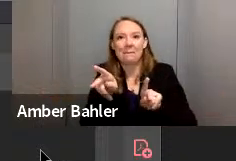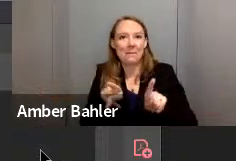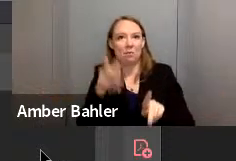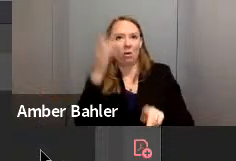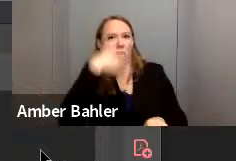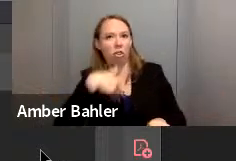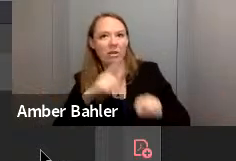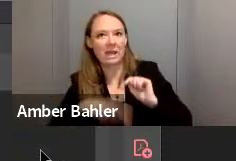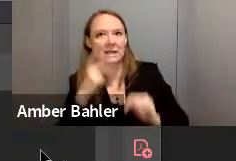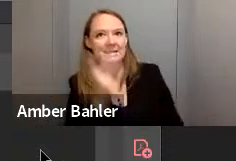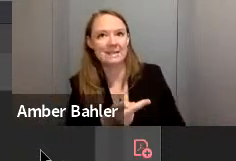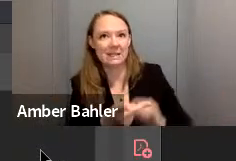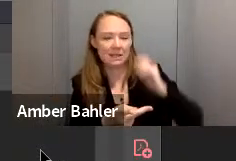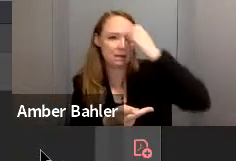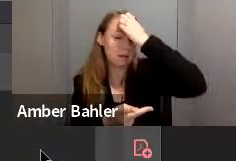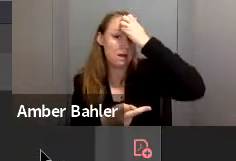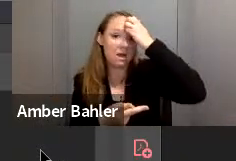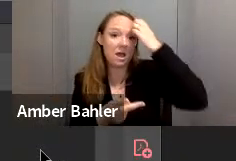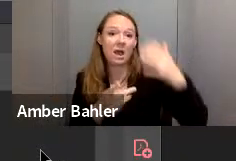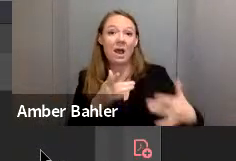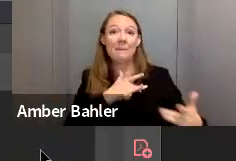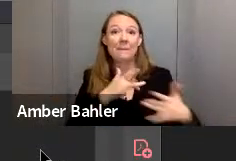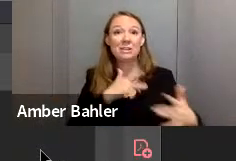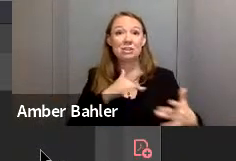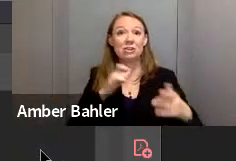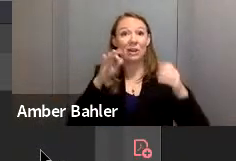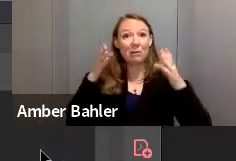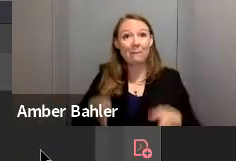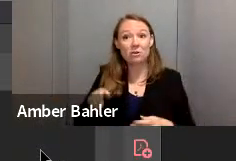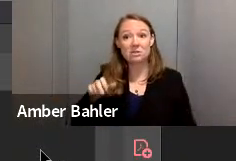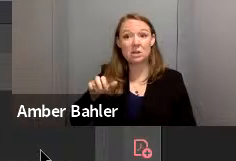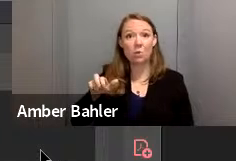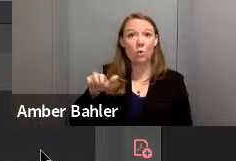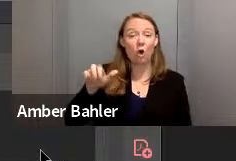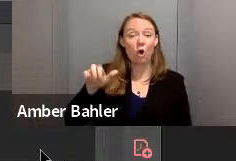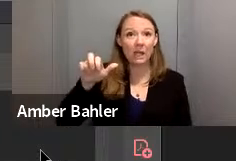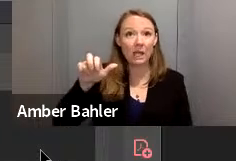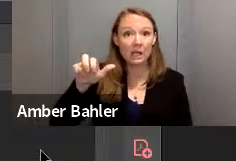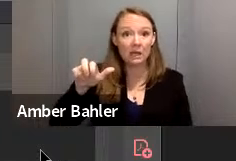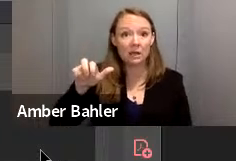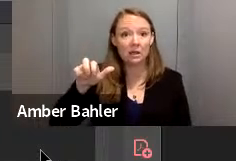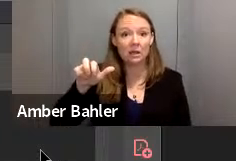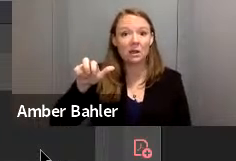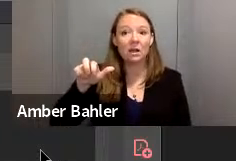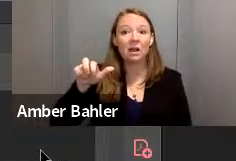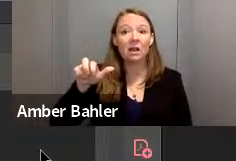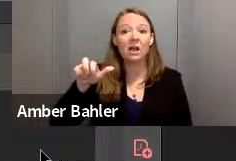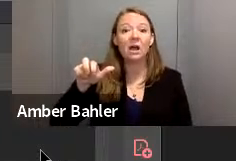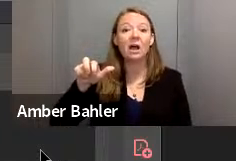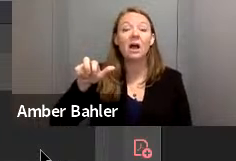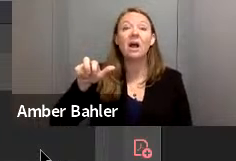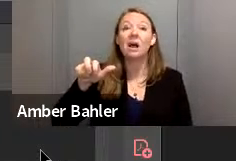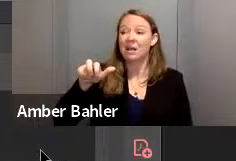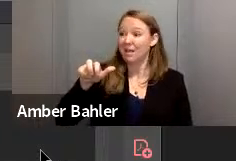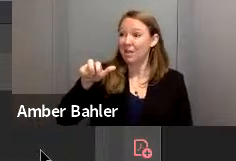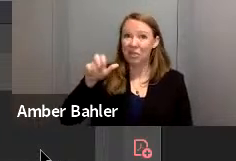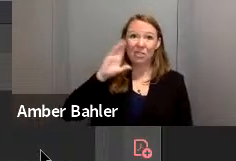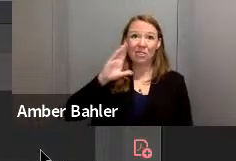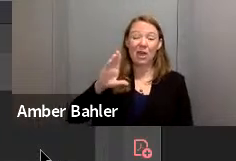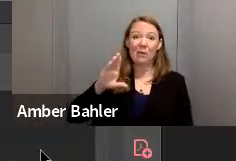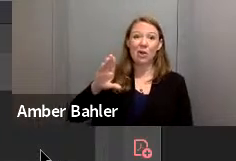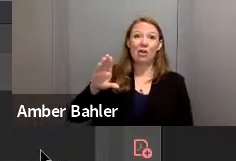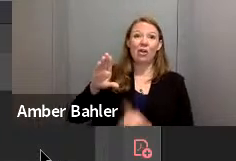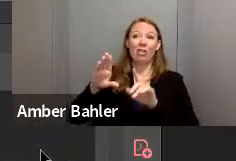So I'm concerned that people walking up those steps are going to be tripping over my pedals, and that if the space